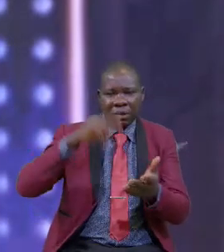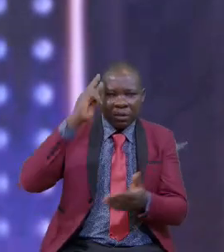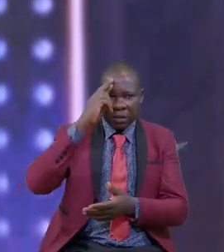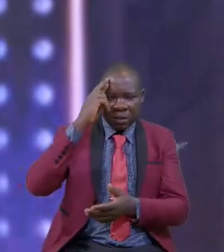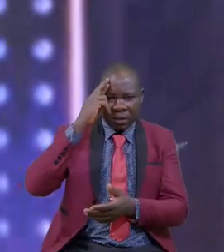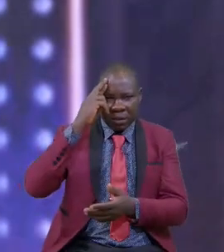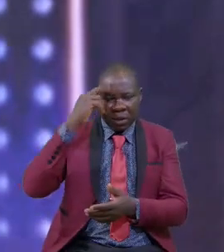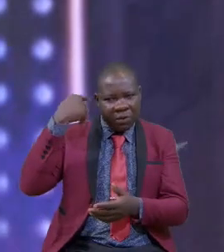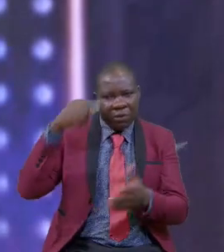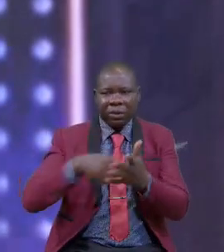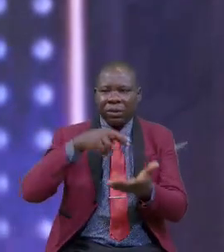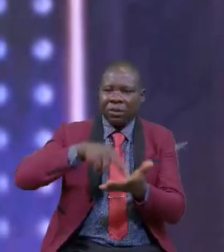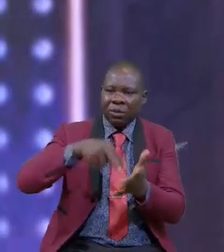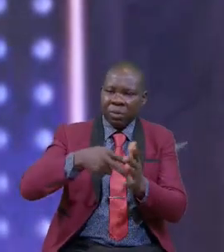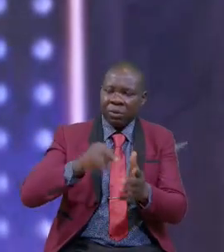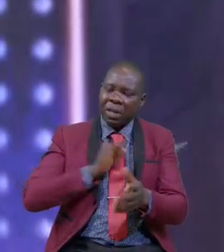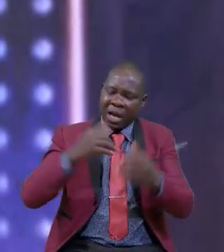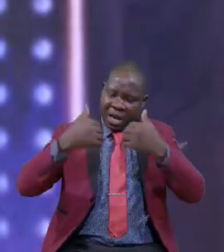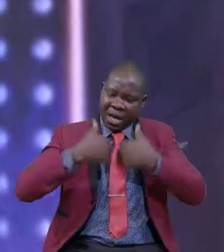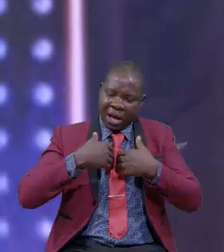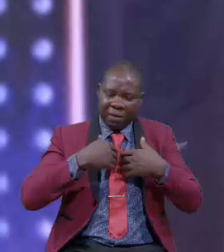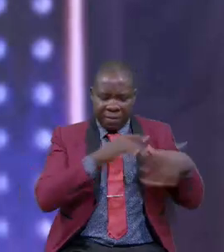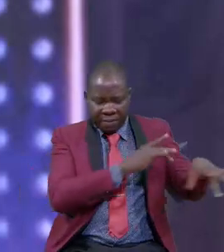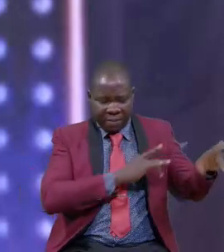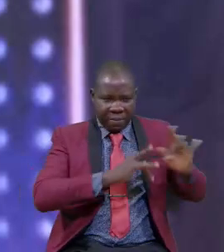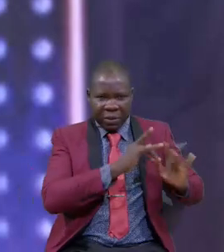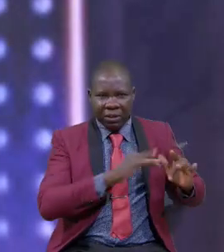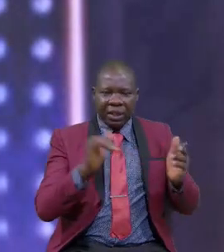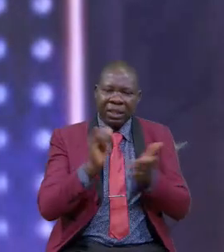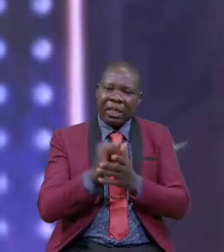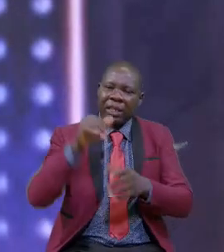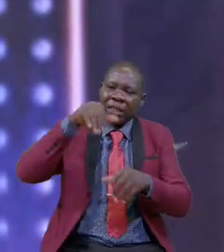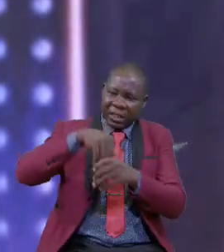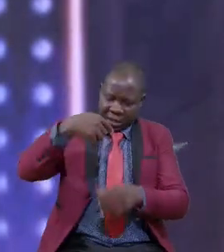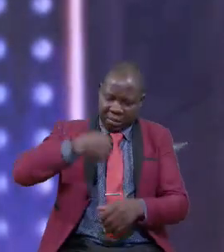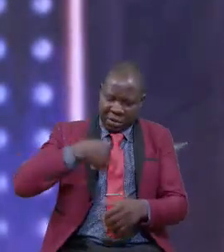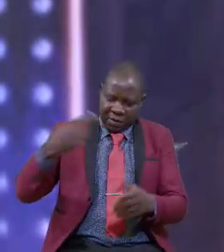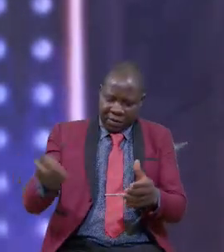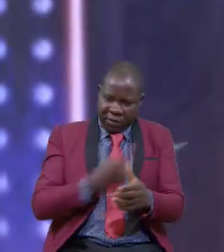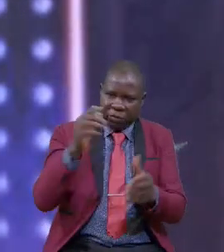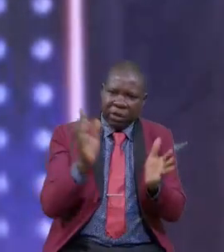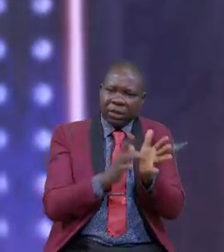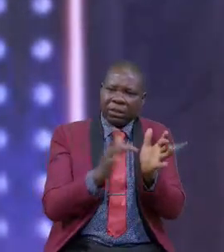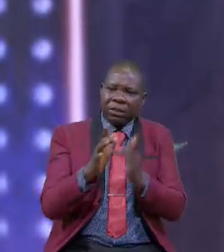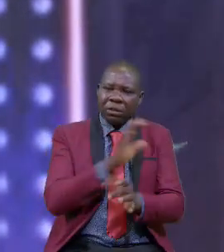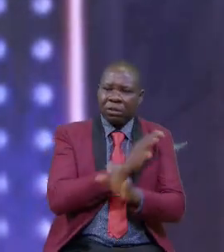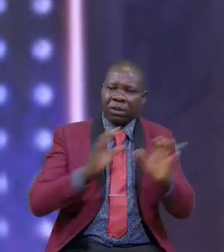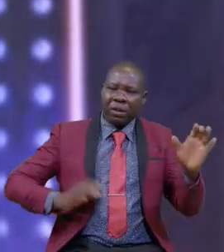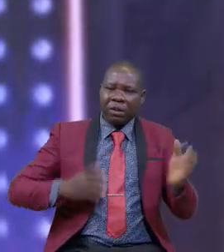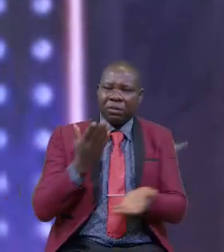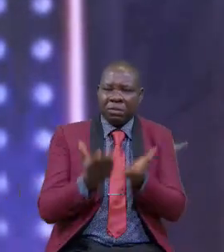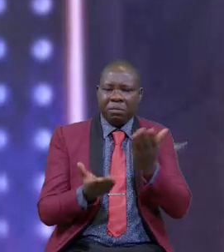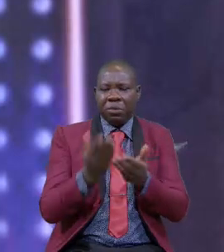obtained mercy, that in me first Jesus Christ might show forth